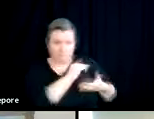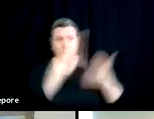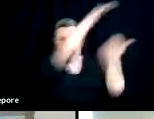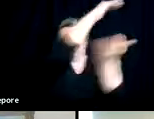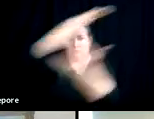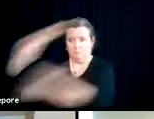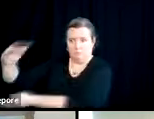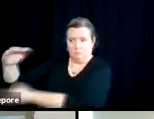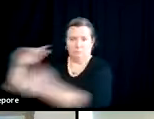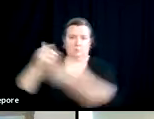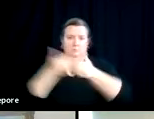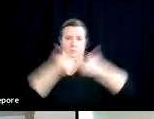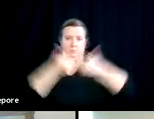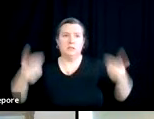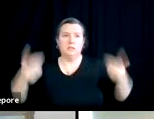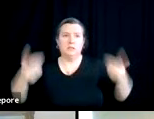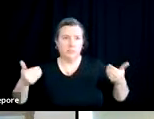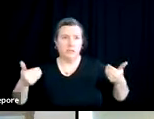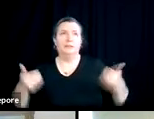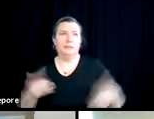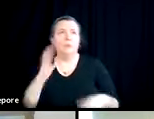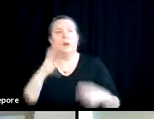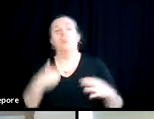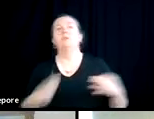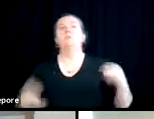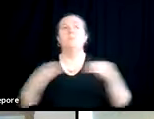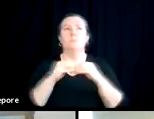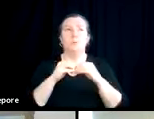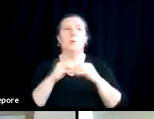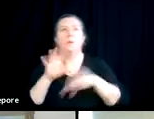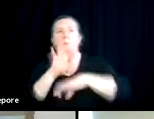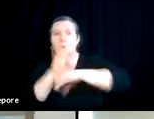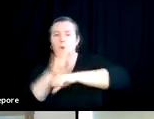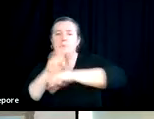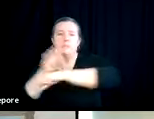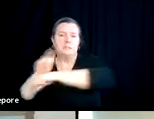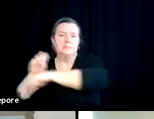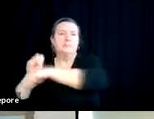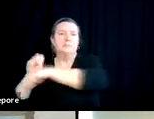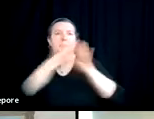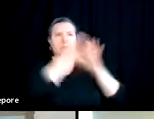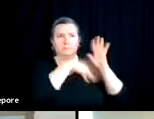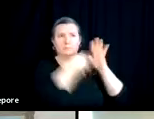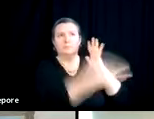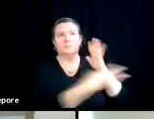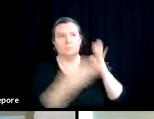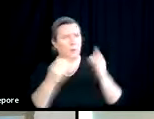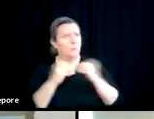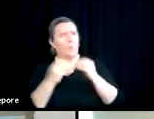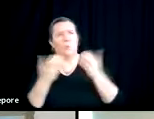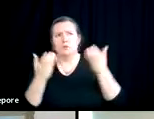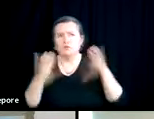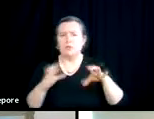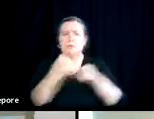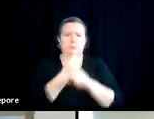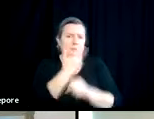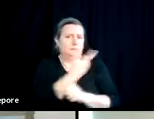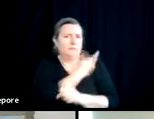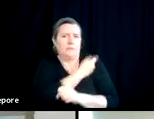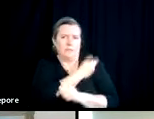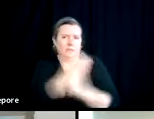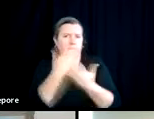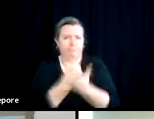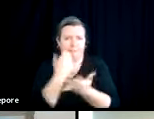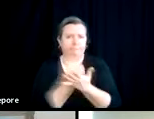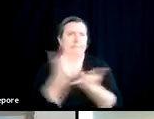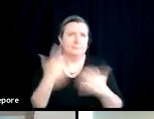more appointments, giving eligible residents more opportunity. The allocation of first doses this